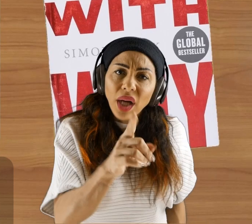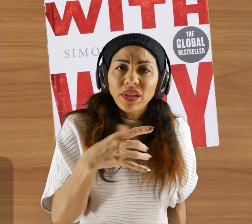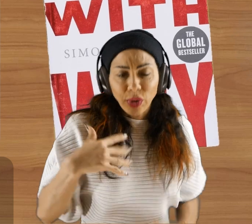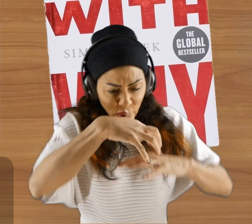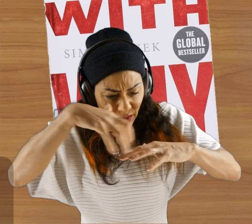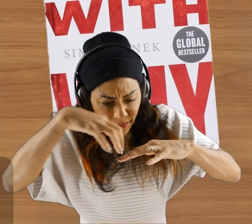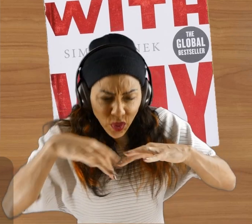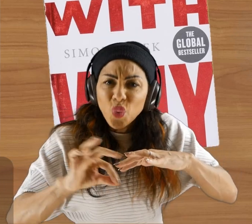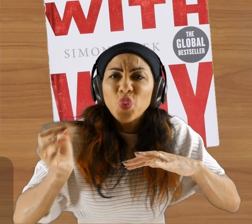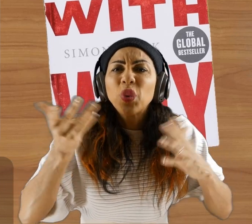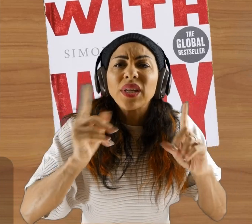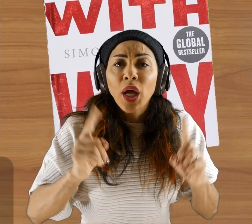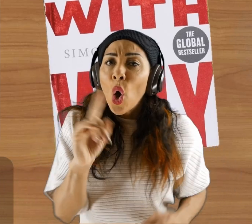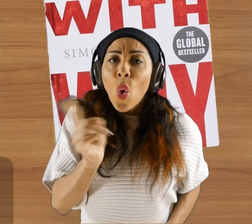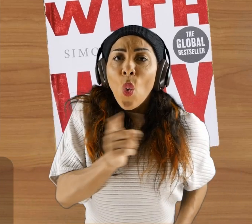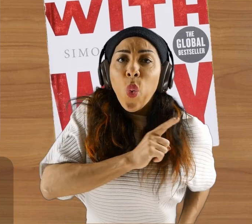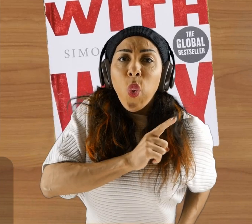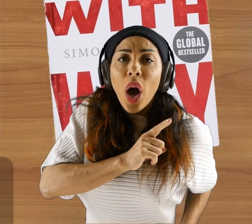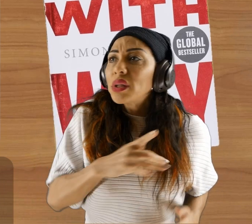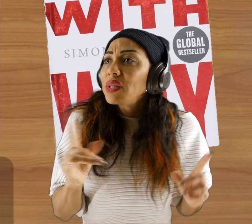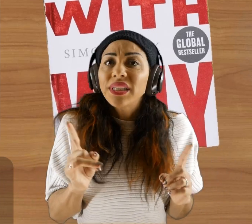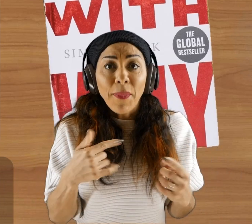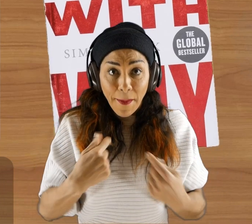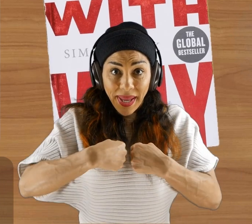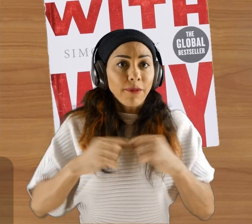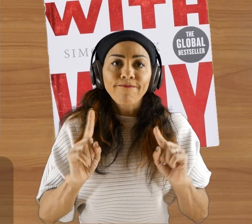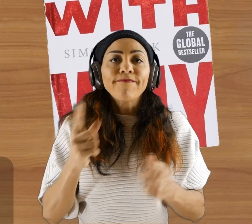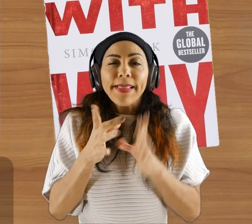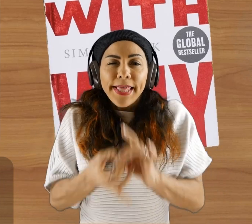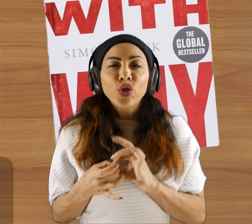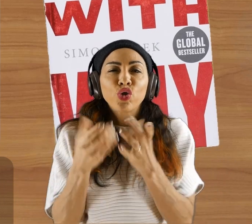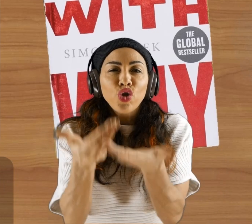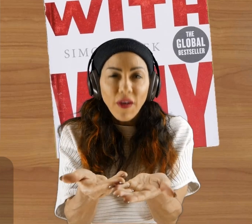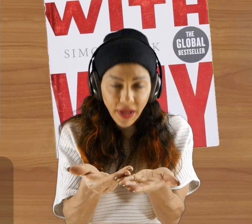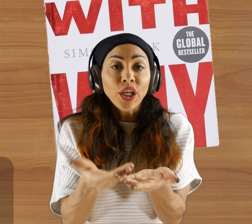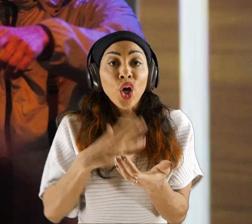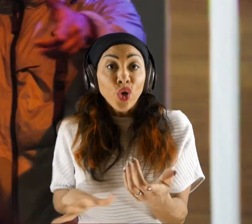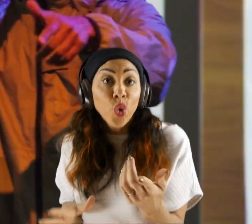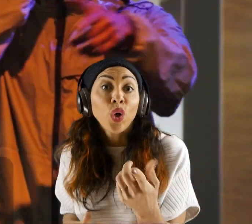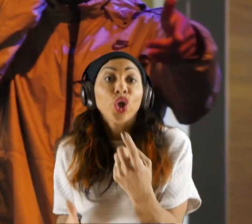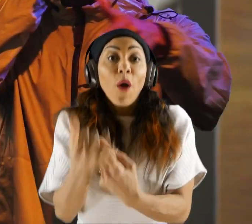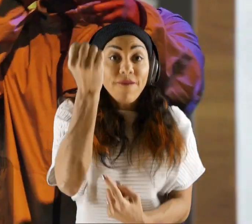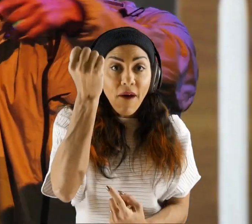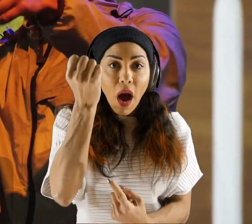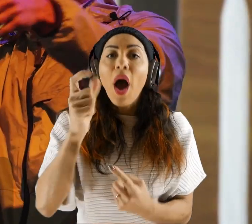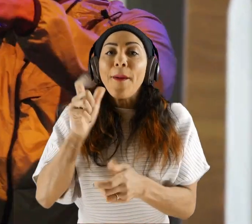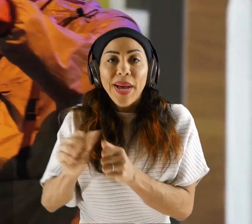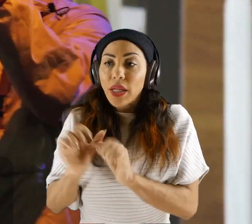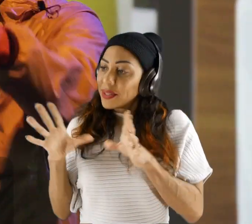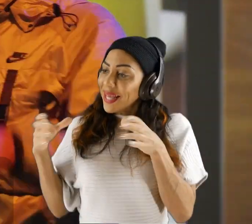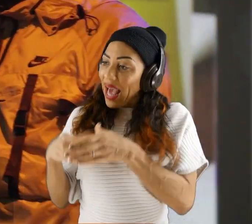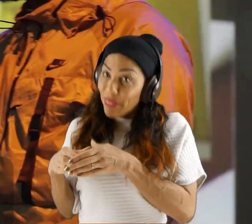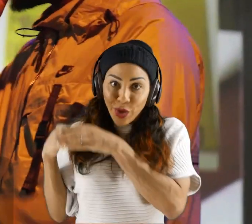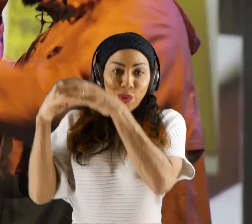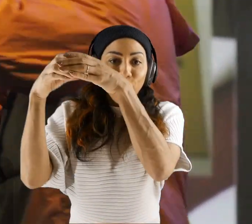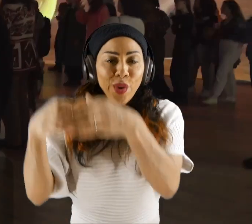but it's all dead when you scratch beneath the surface. You see the why is not just about you. When you break it down, it's all about service. Go alone if you want to go far, but if you go together, then you'll